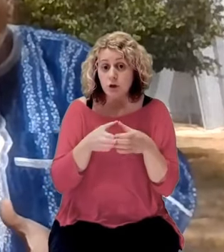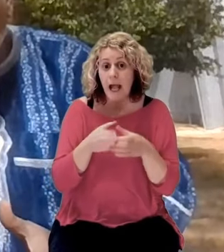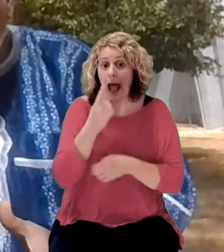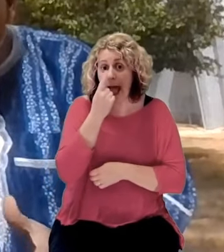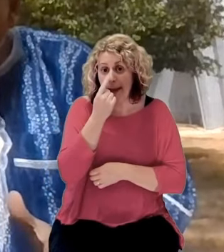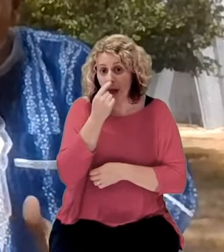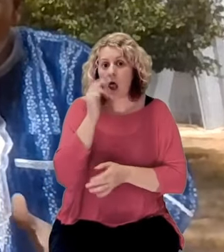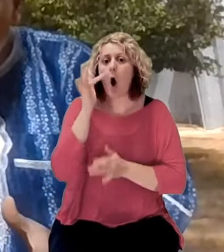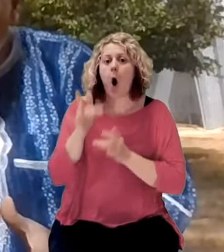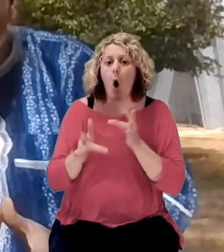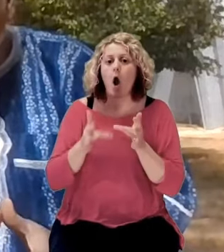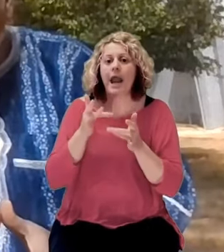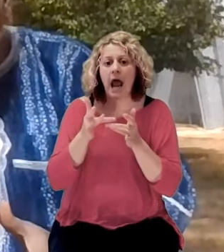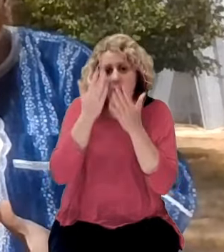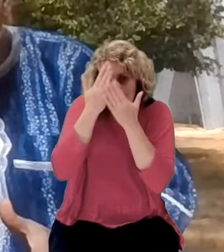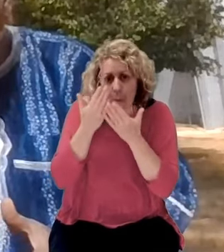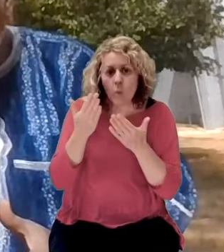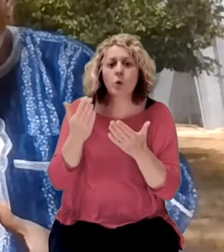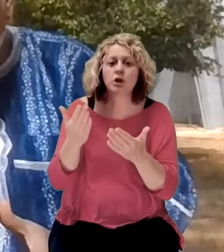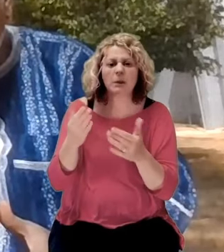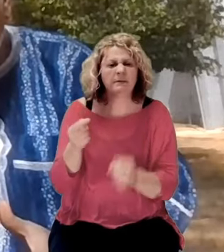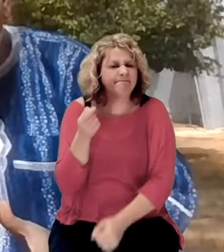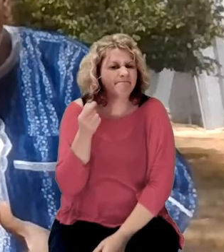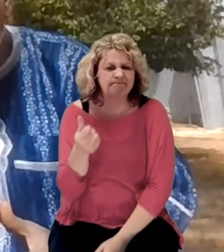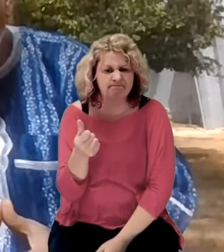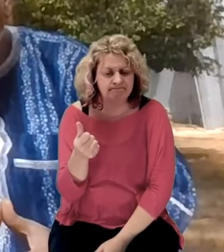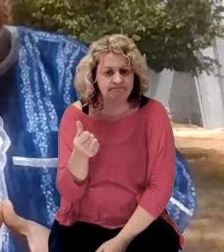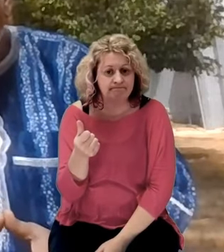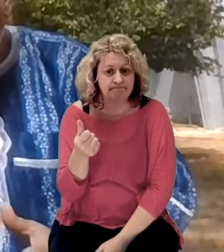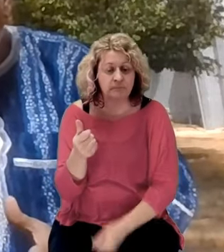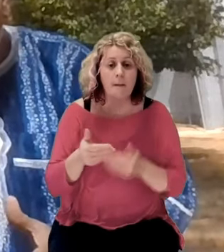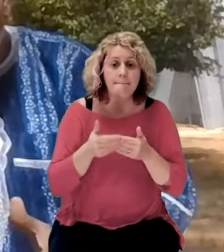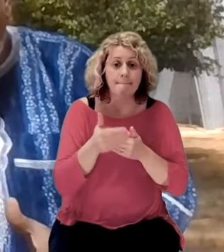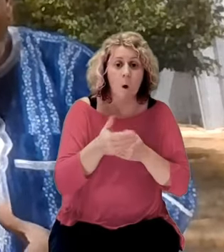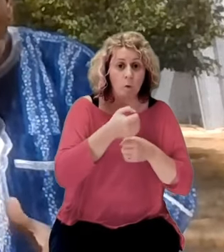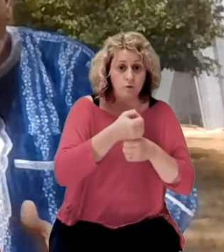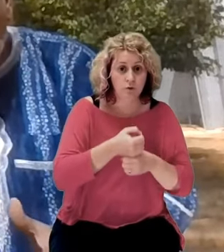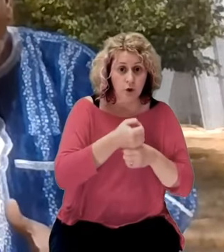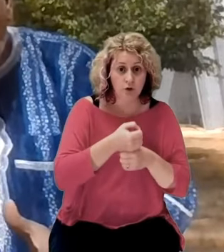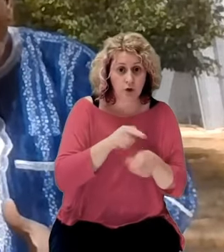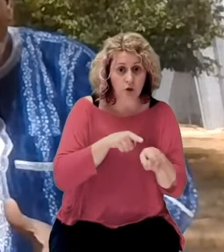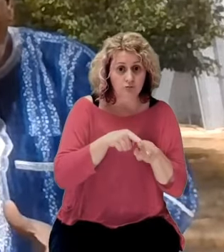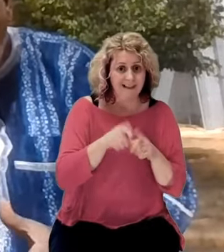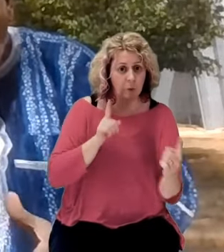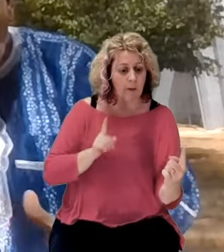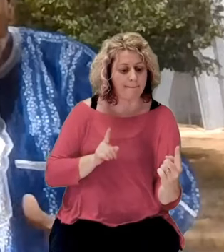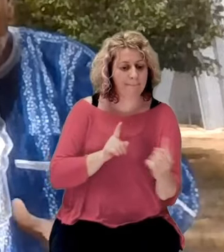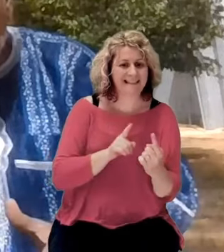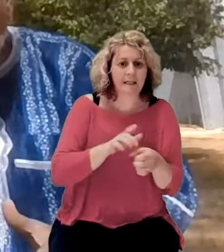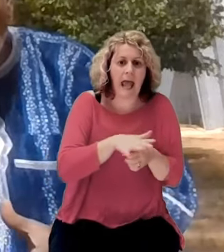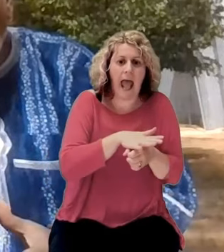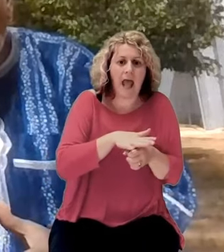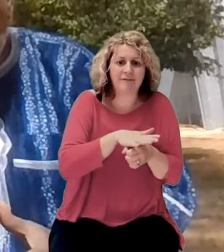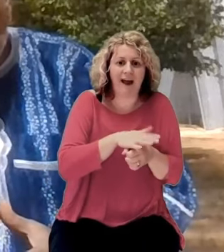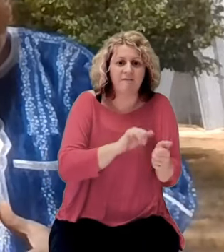Some churches, or just a few churches, are able to do online services, but most churches are meeting